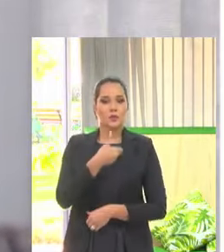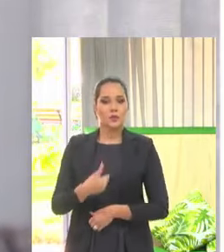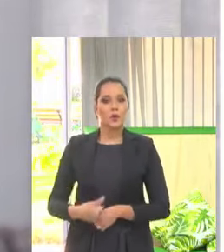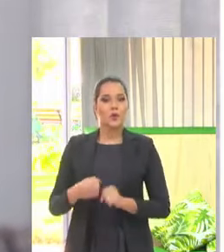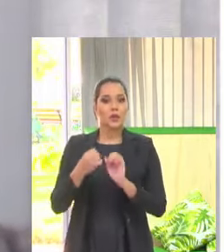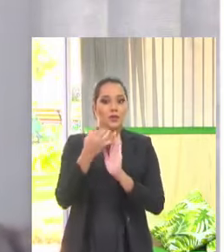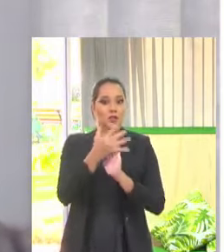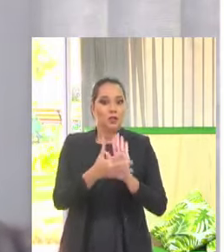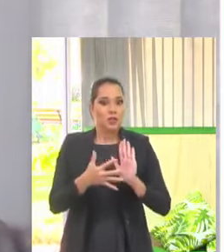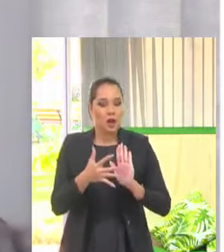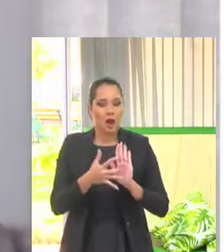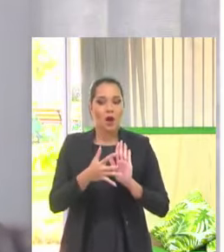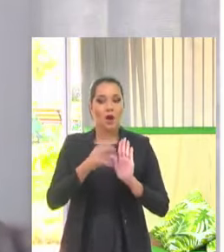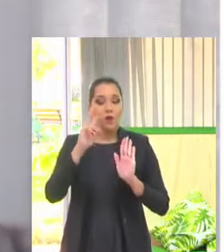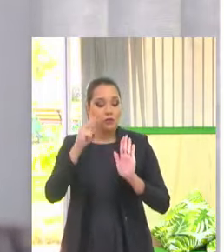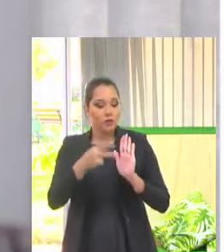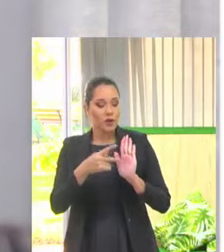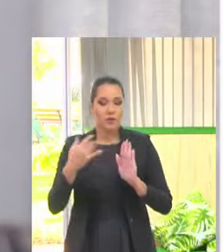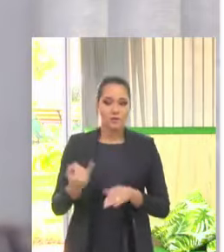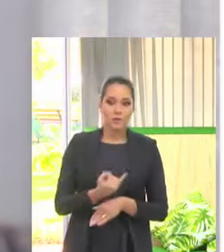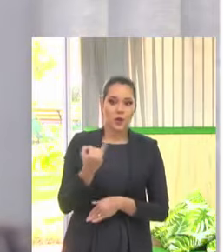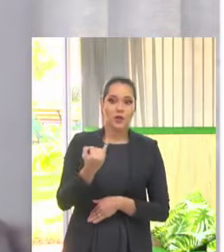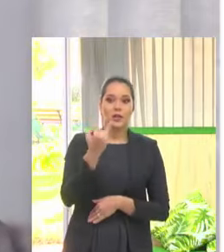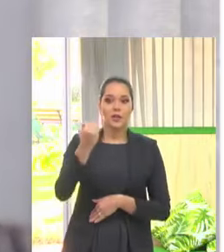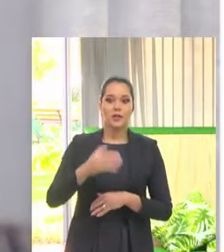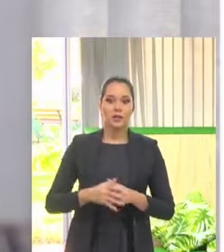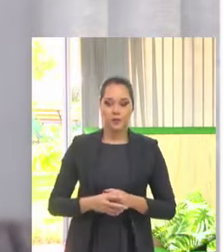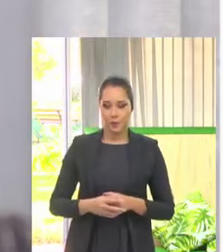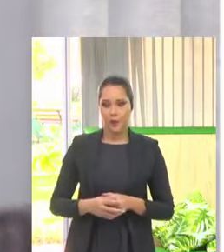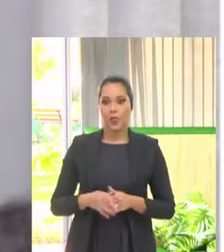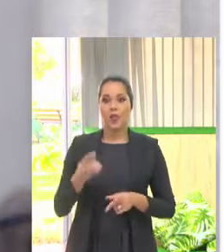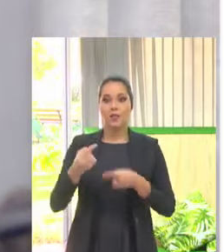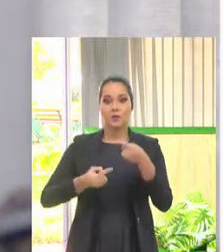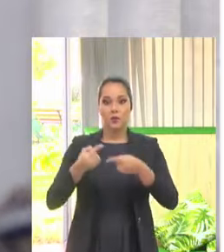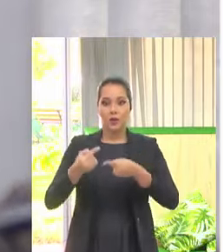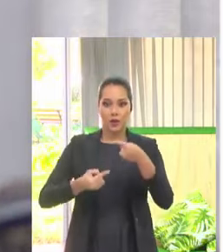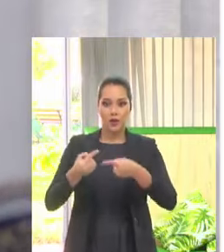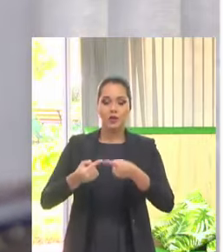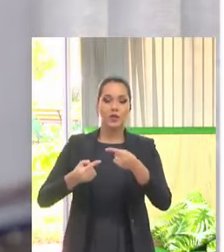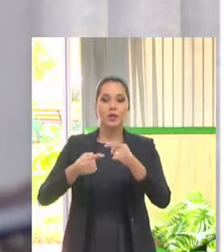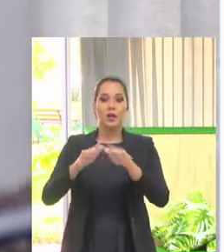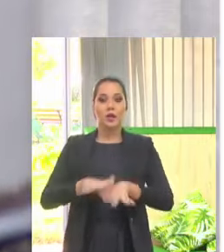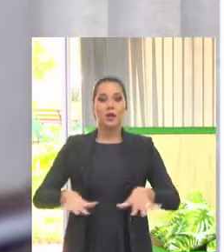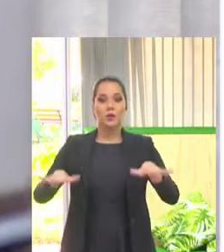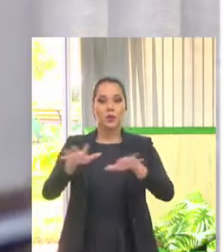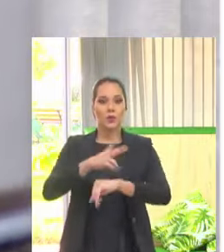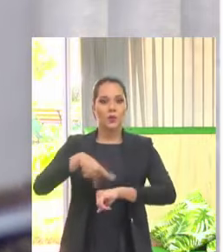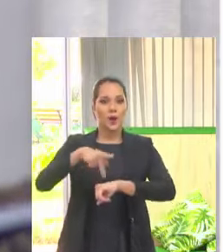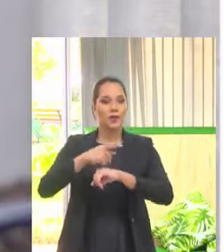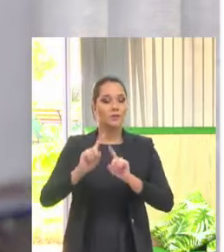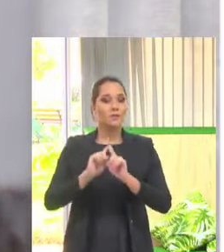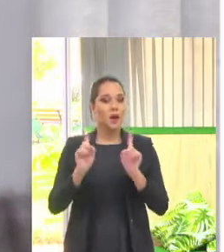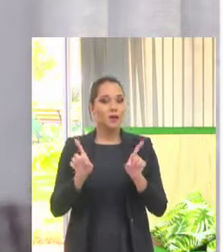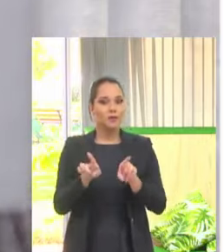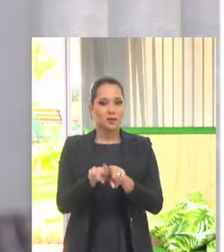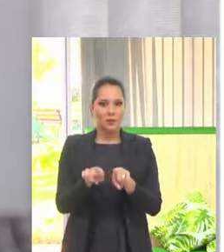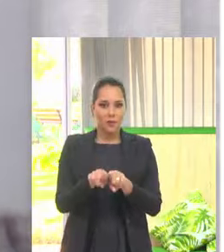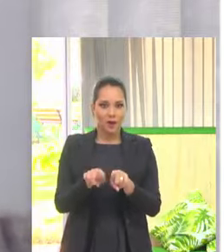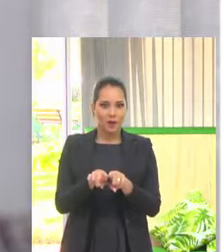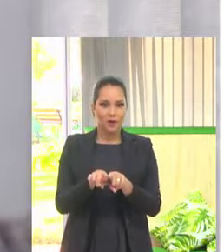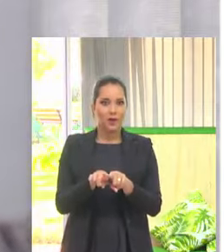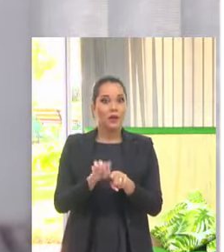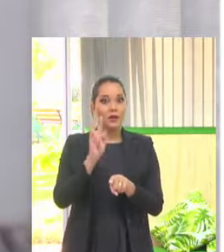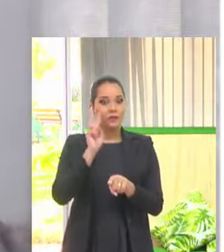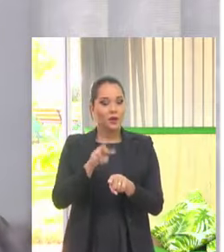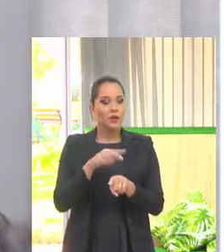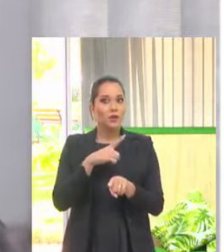recognizes its relevance for the implementation of policies nationwide, but also determines to some extent that the